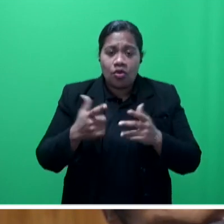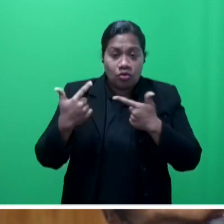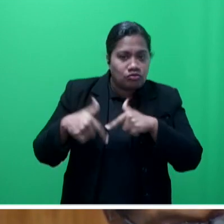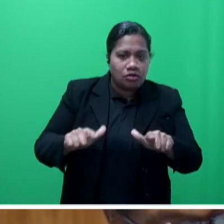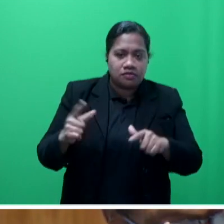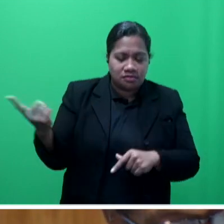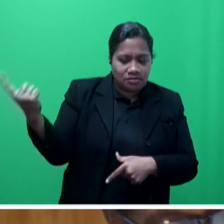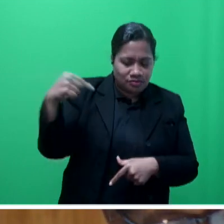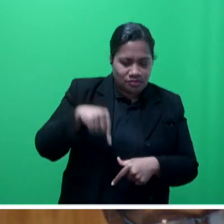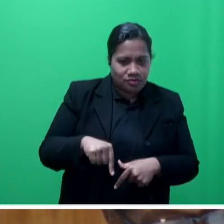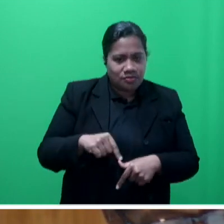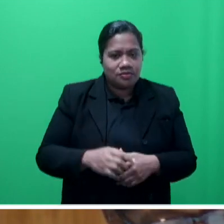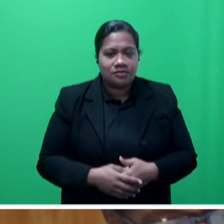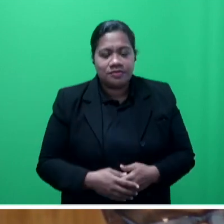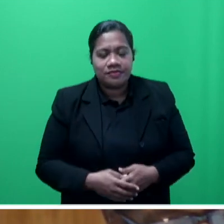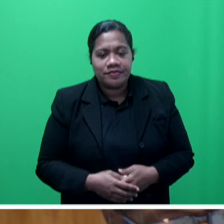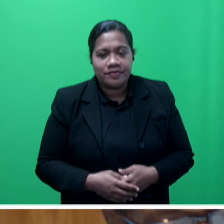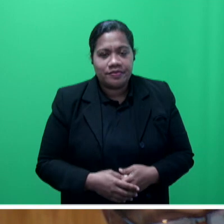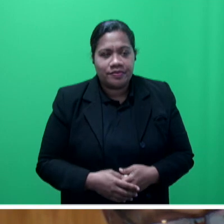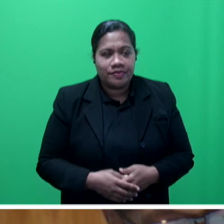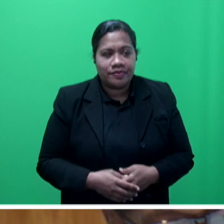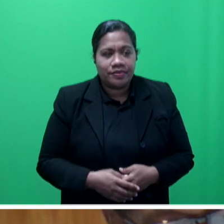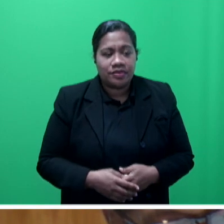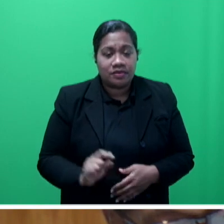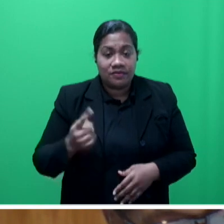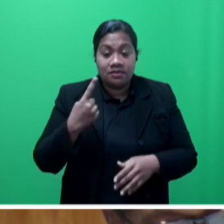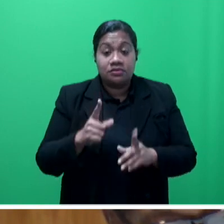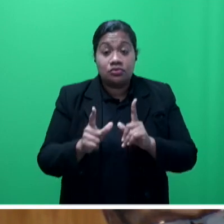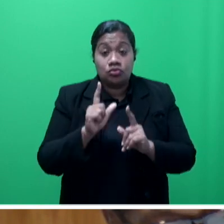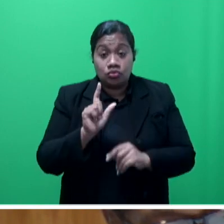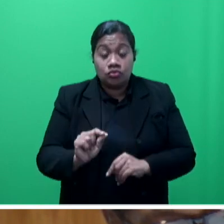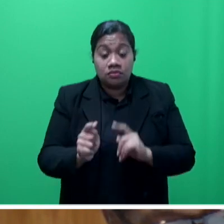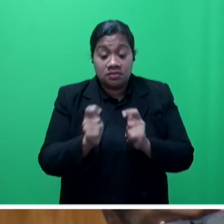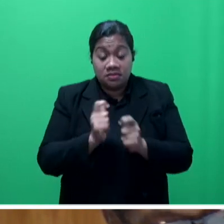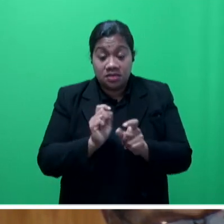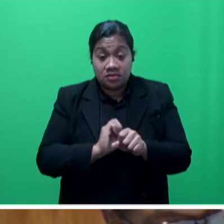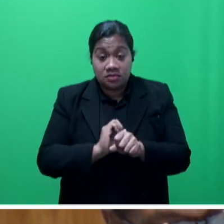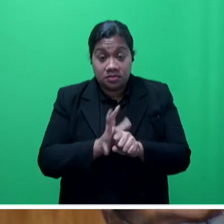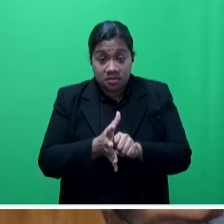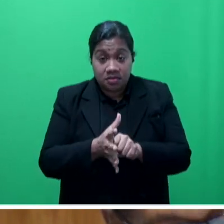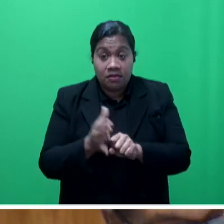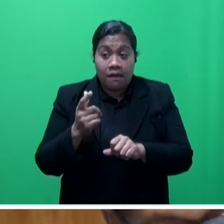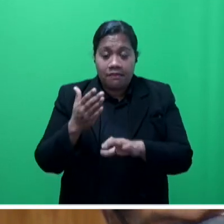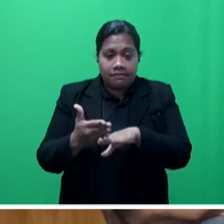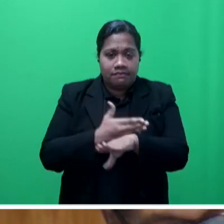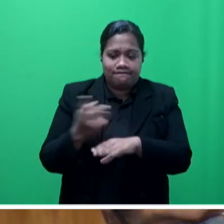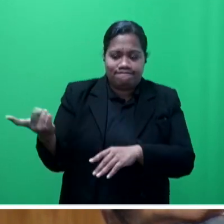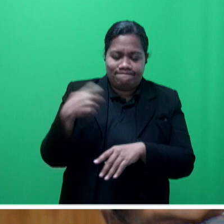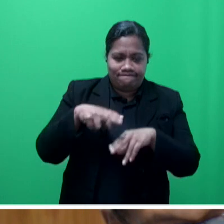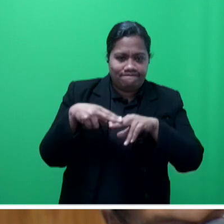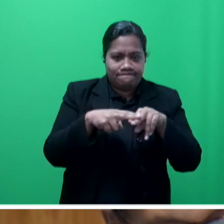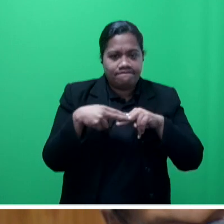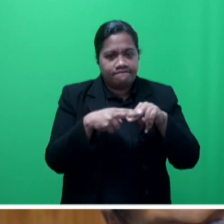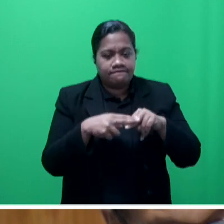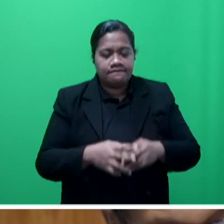negative COVID-19 test prior to entry into Fiji. Again, a move that actually reduces costs and lends greater convenience to